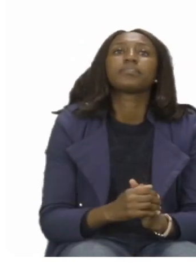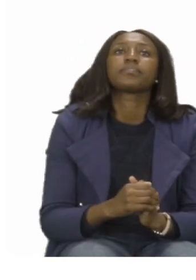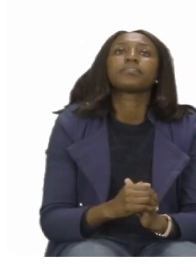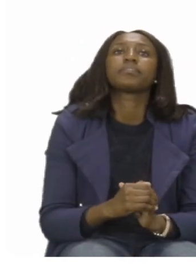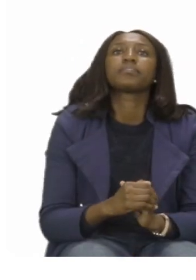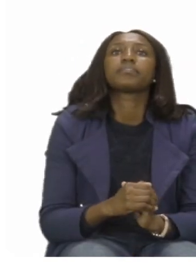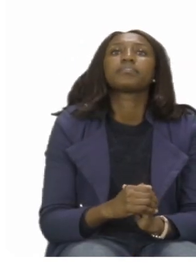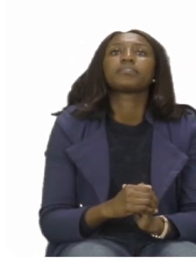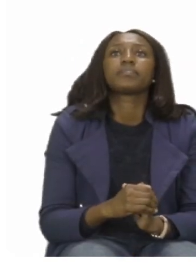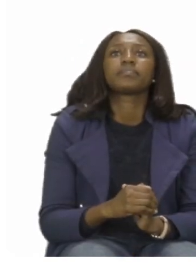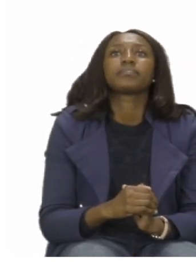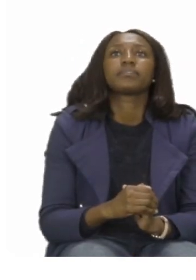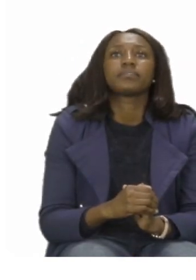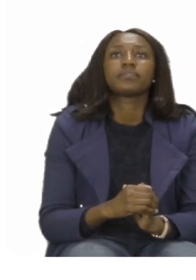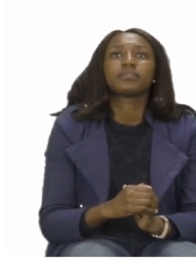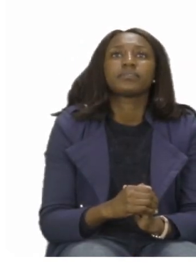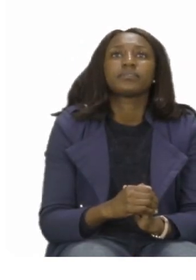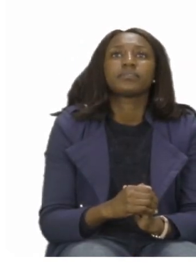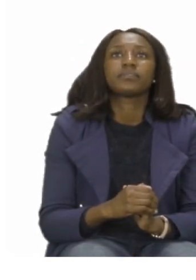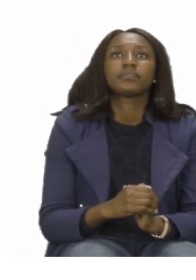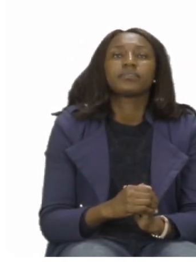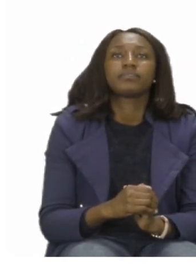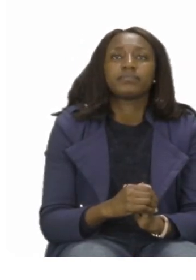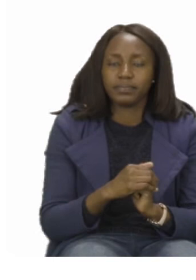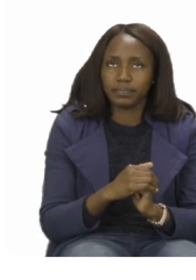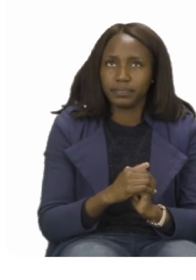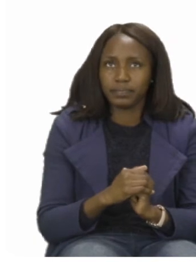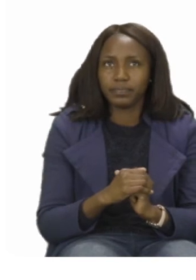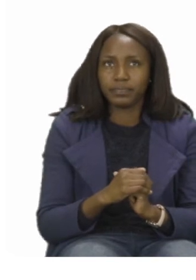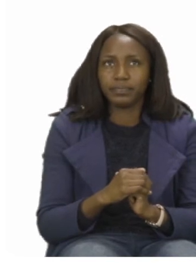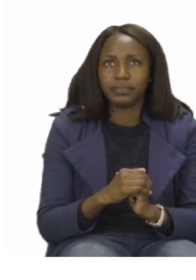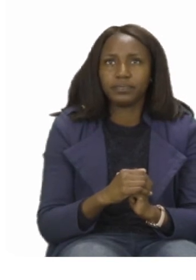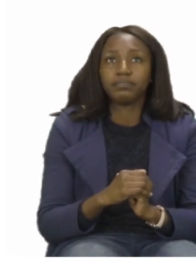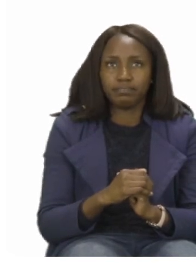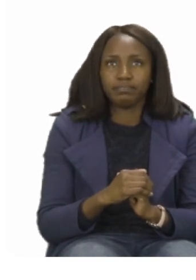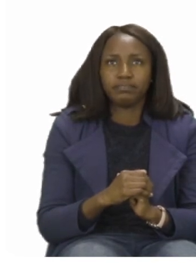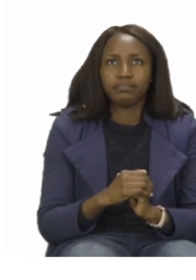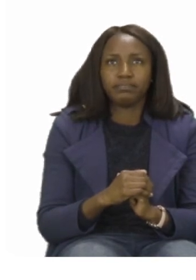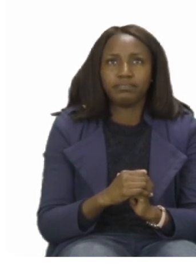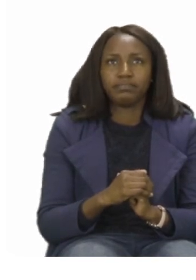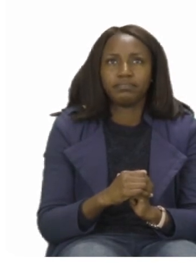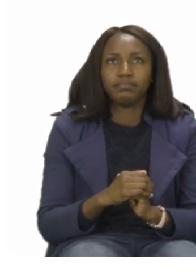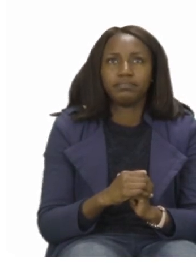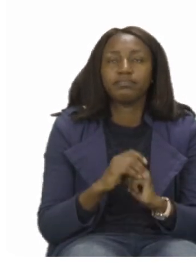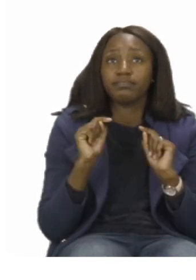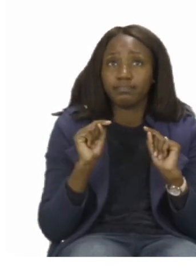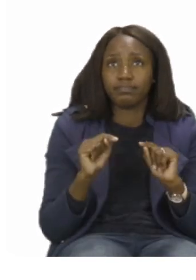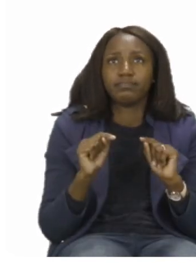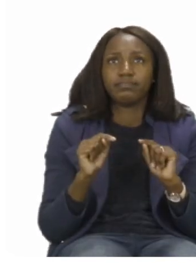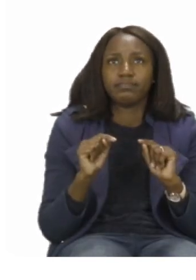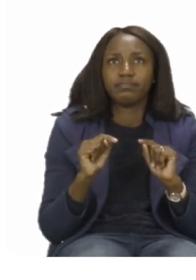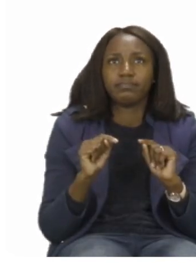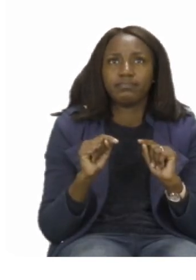the table you have a space for your 2D shapes. Okay, now if